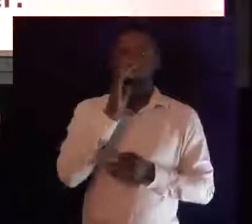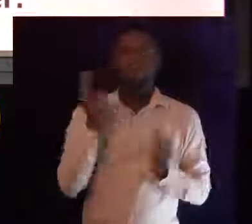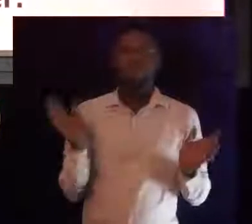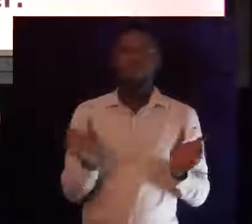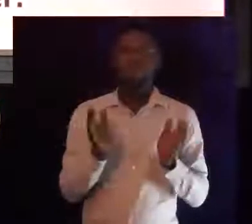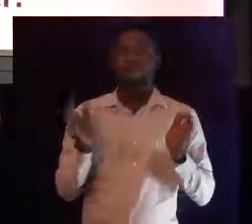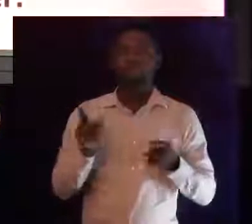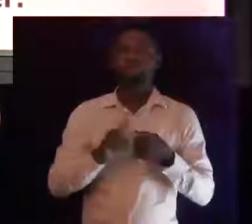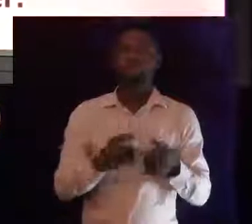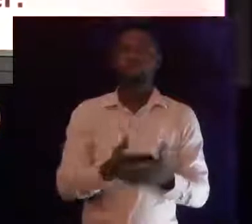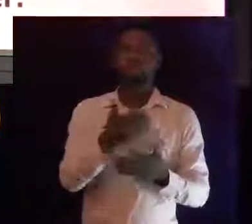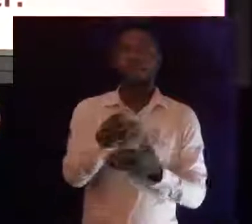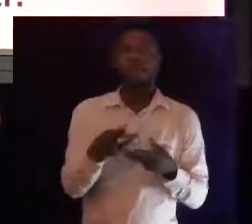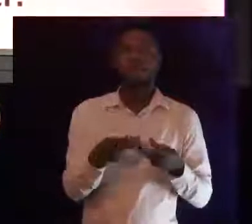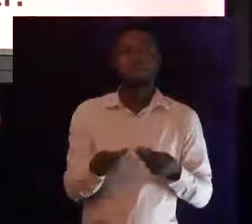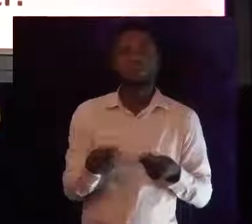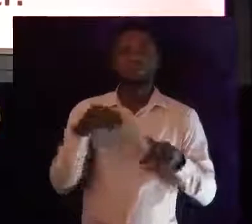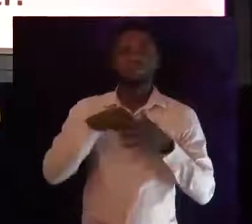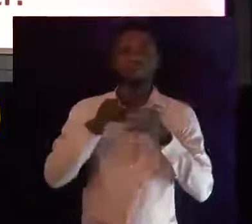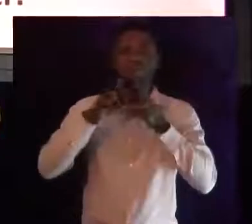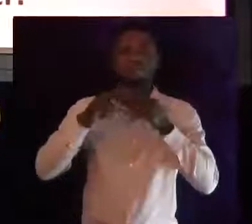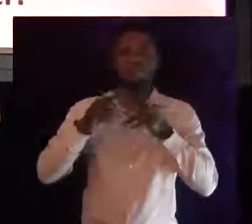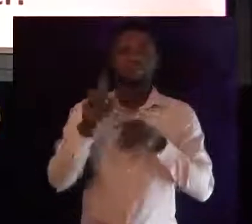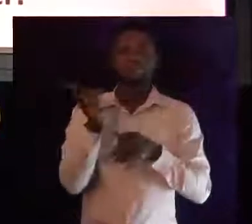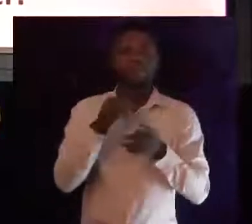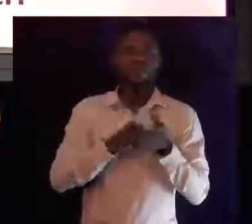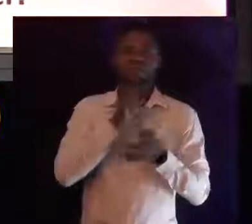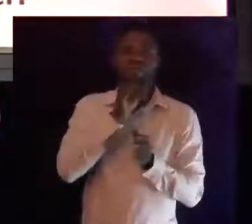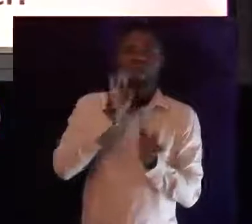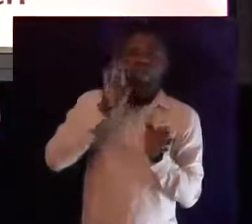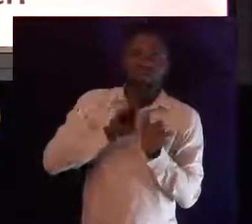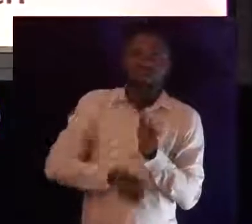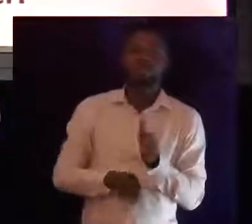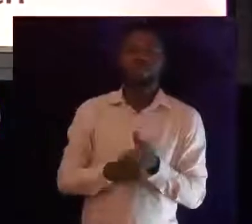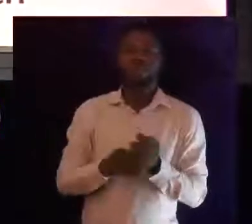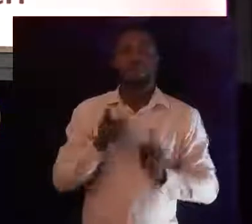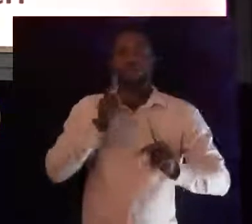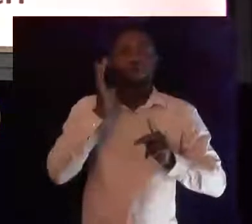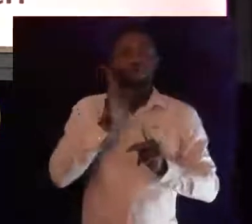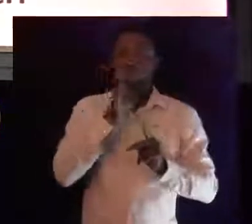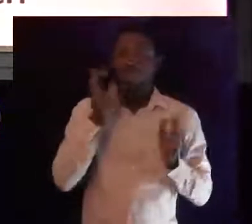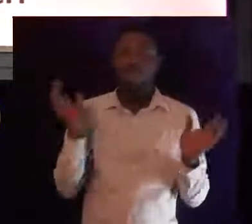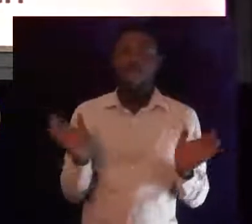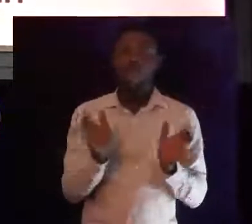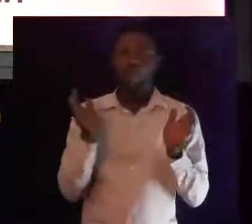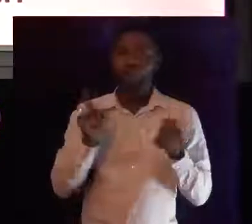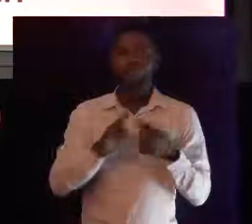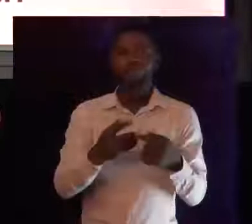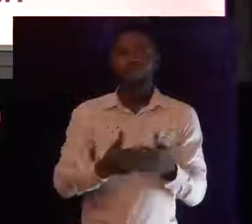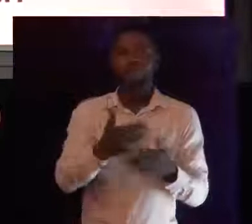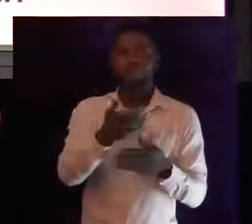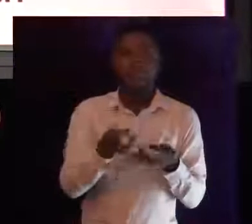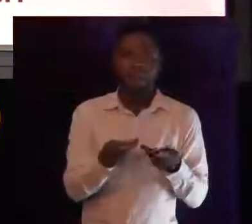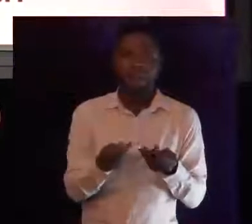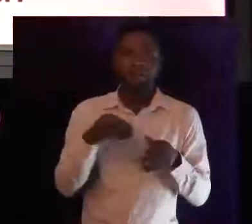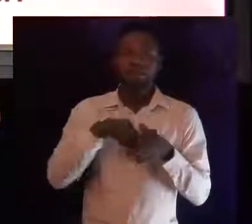should be encouraged to buy land in rural areas where it is cheaper. People should be encouraged to buy land in rural